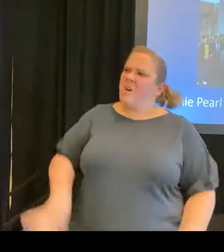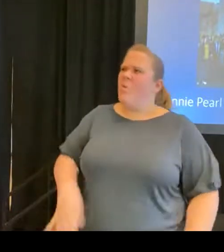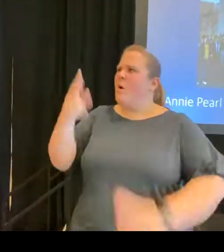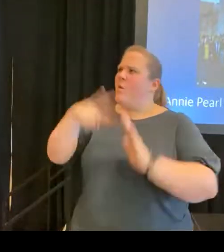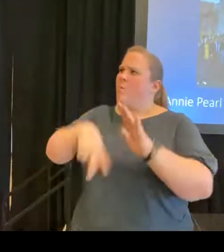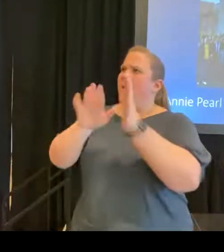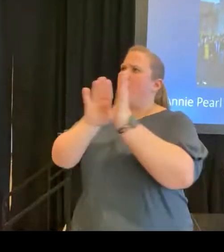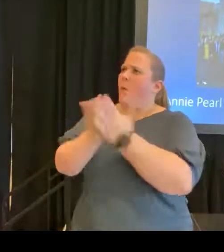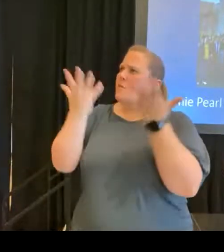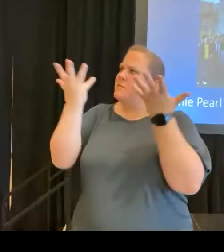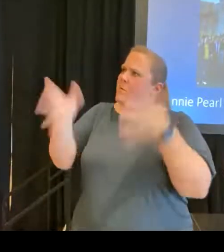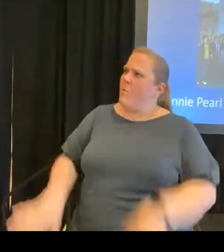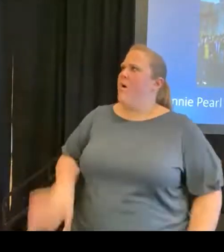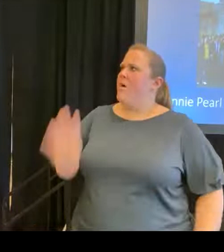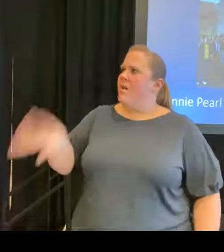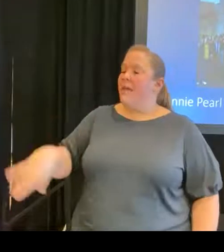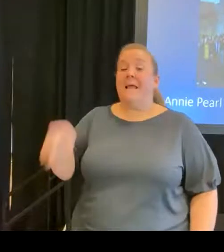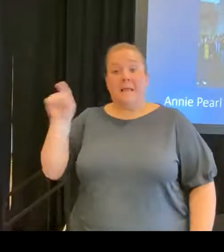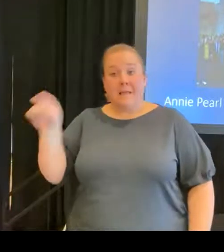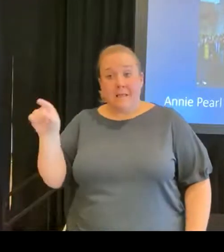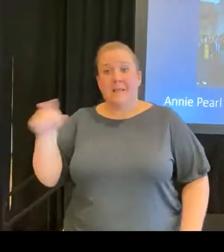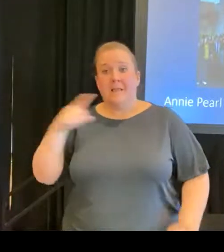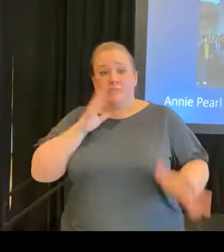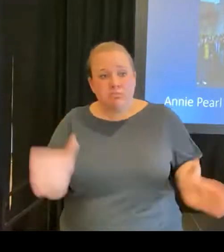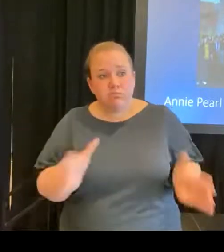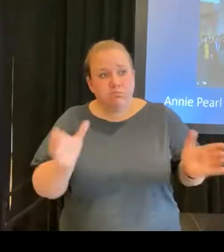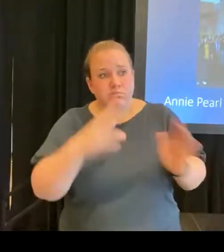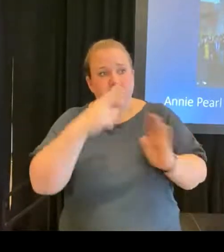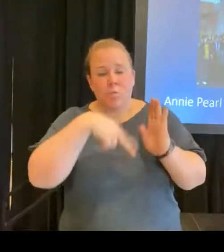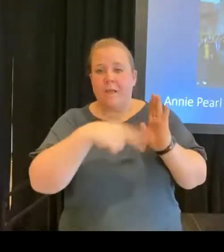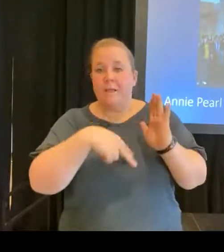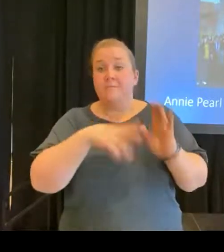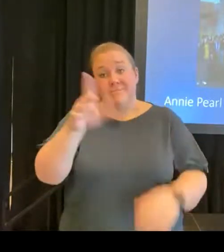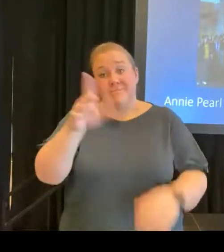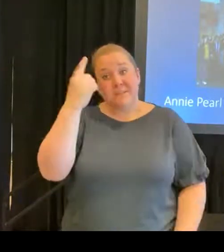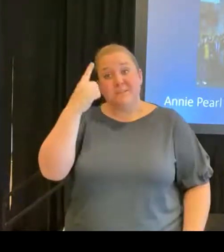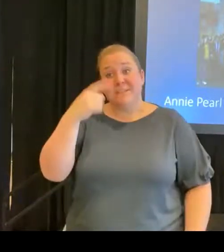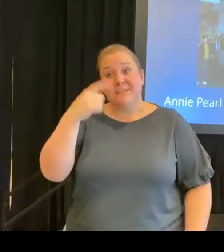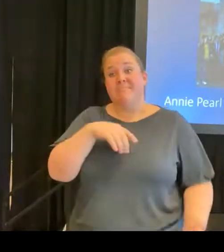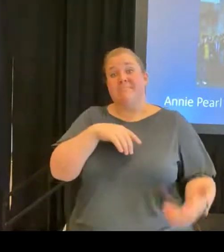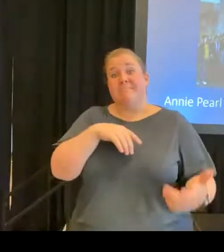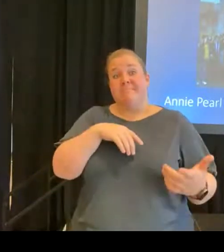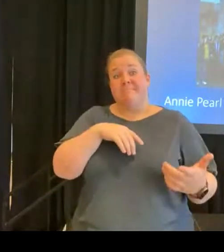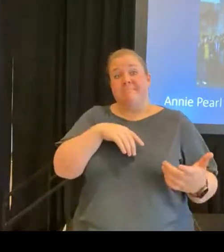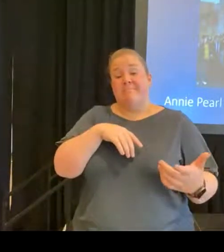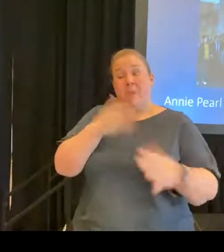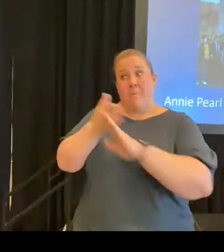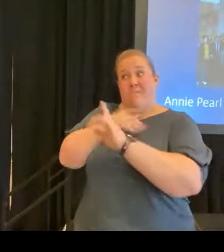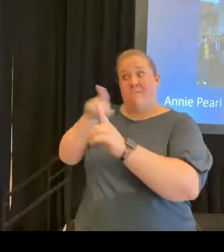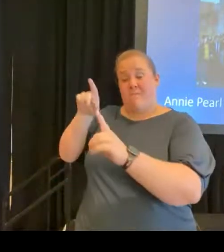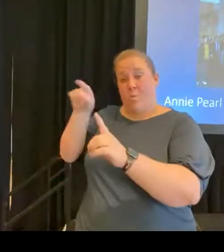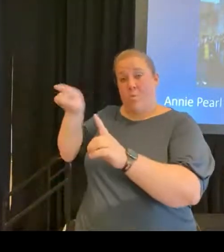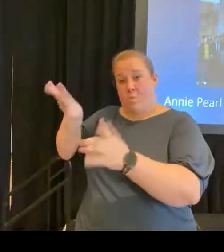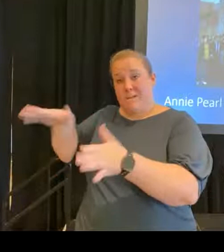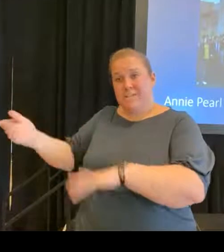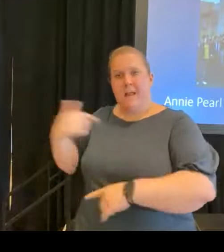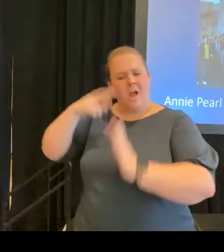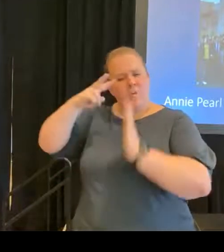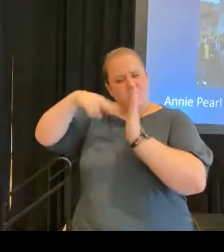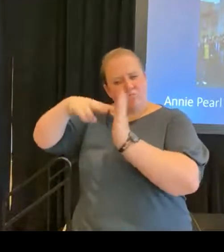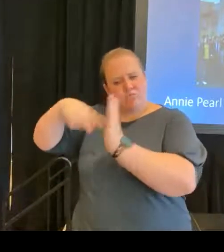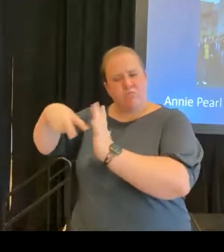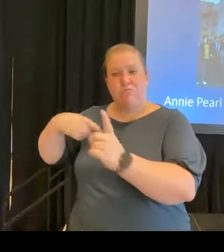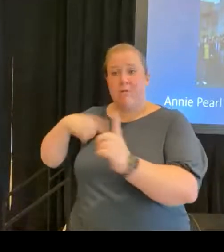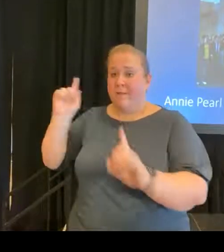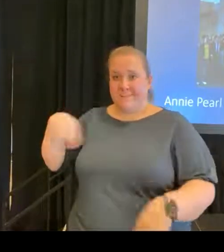Why am I going to read this stuff? He wants to get me to read, but you know what? Before Foreman died, I was reading everything, and I've been